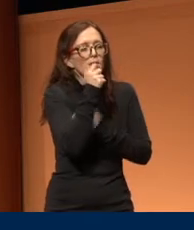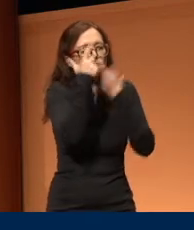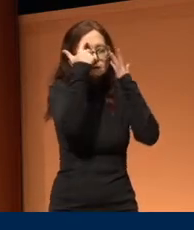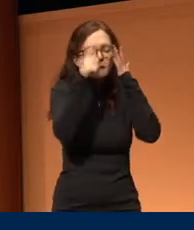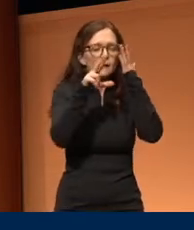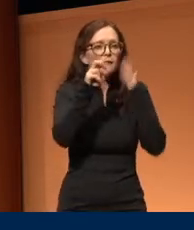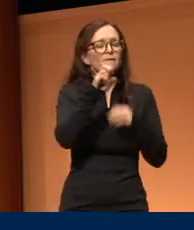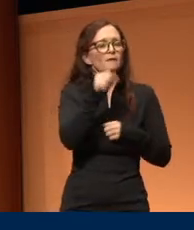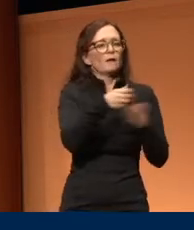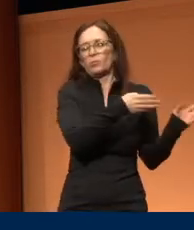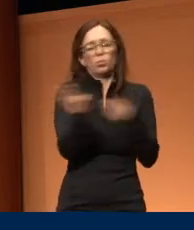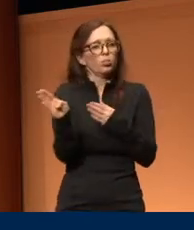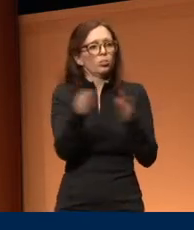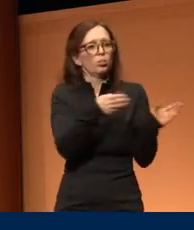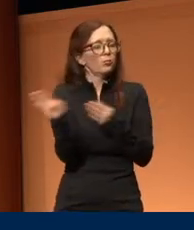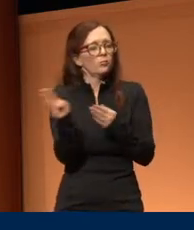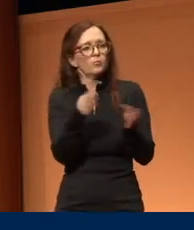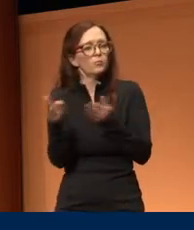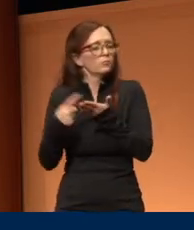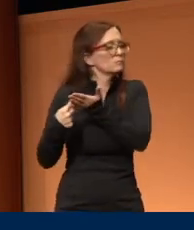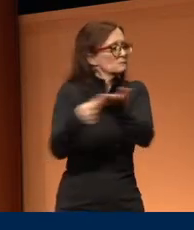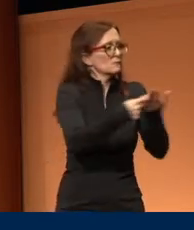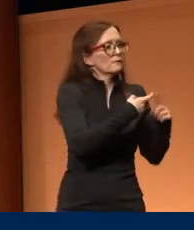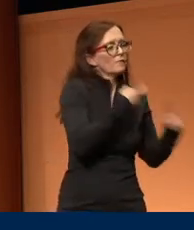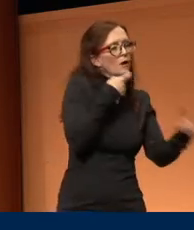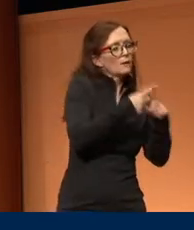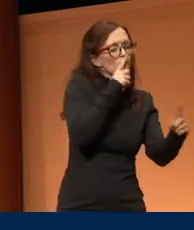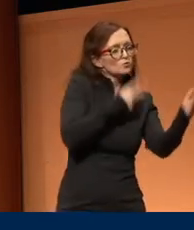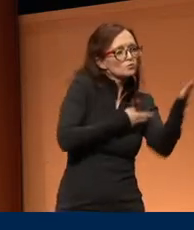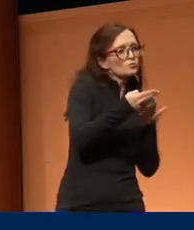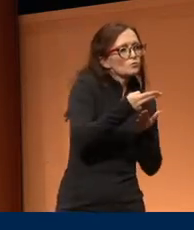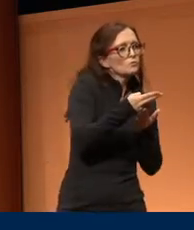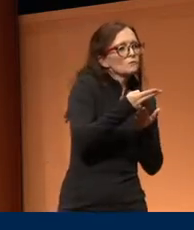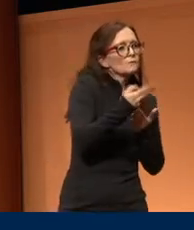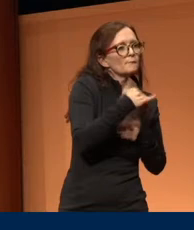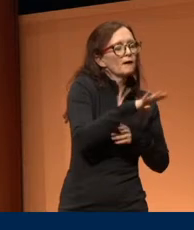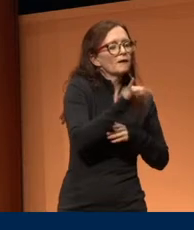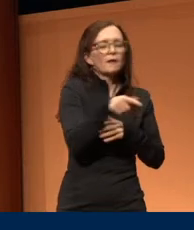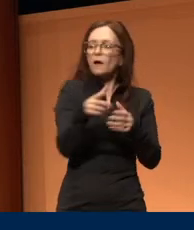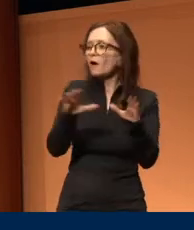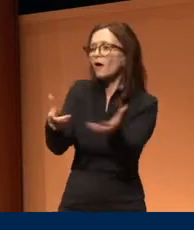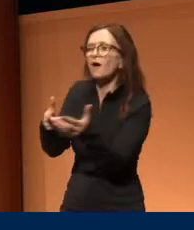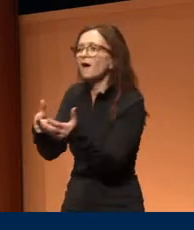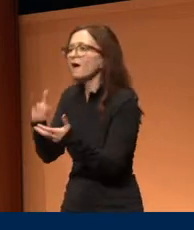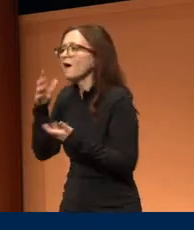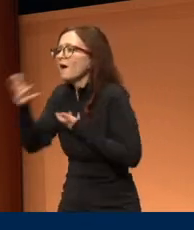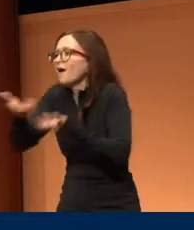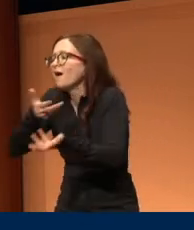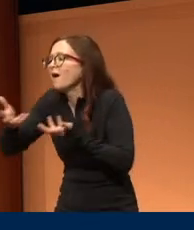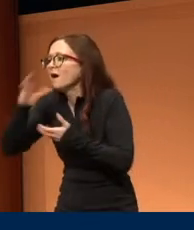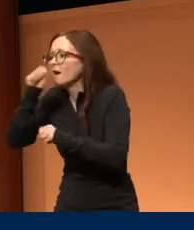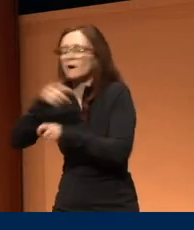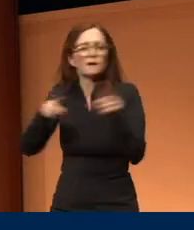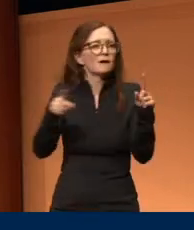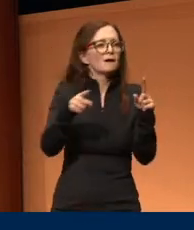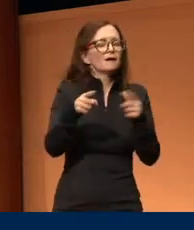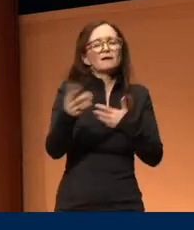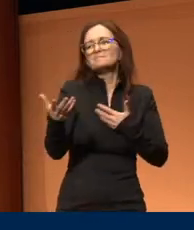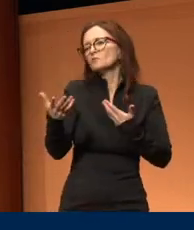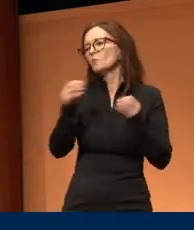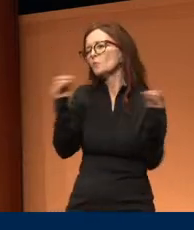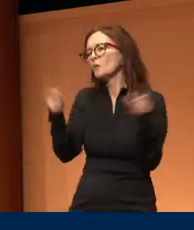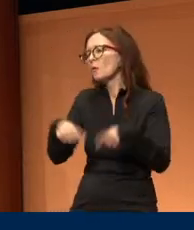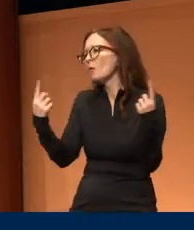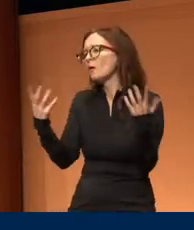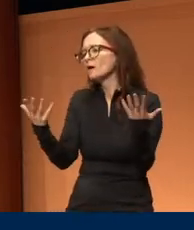can also derail deliberation away from the truth by creating a false consensus, by pushing people to bury their differences